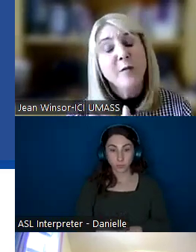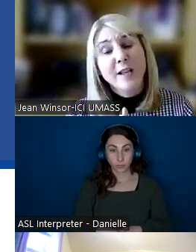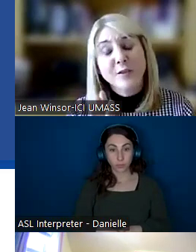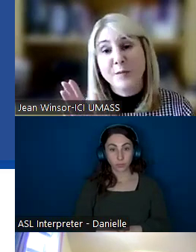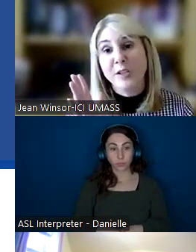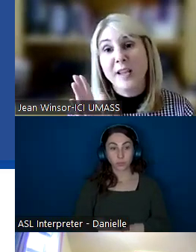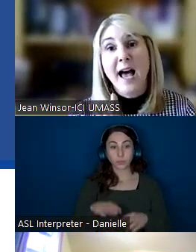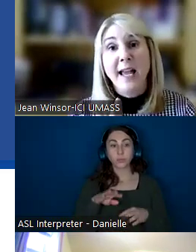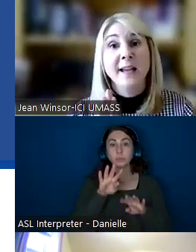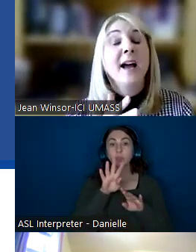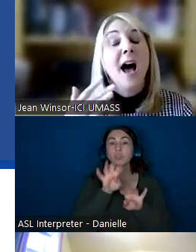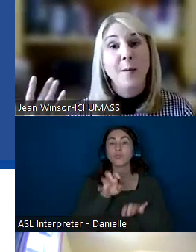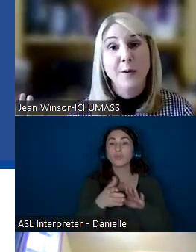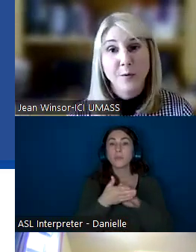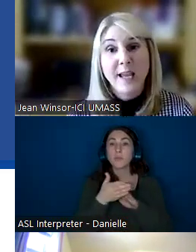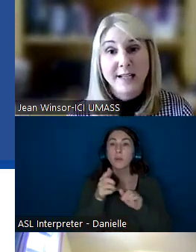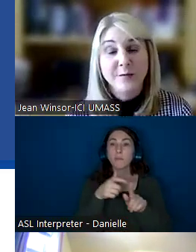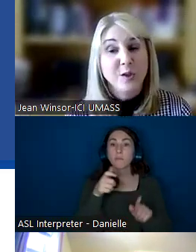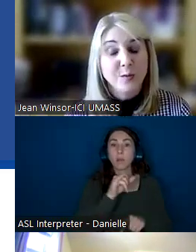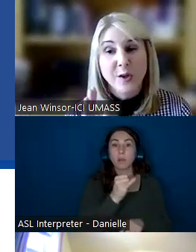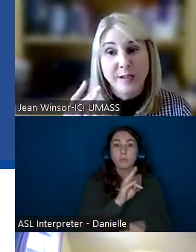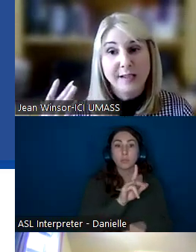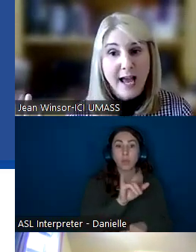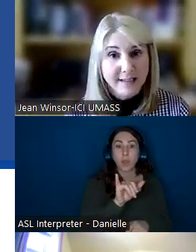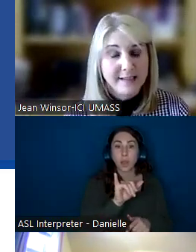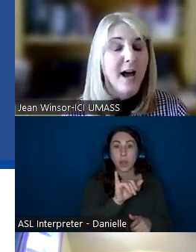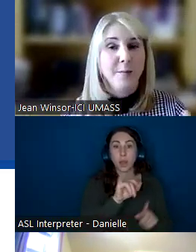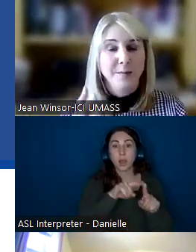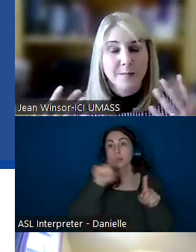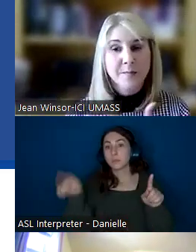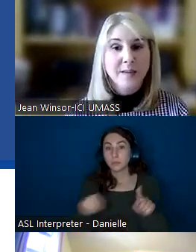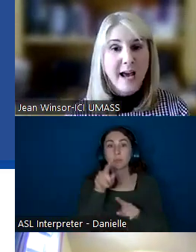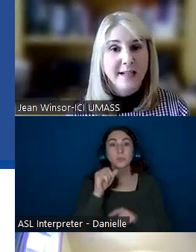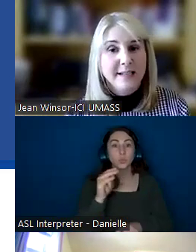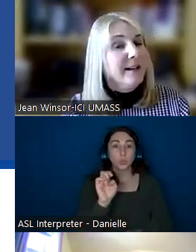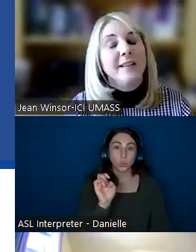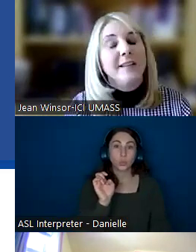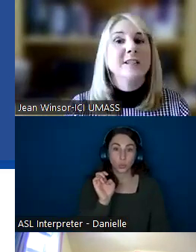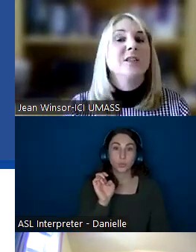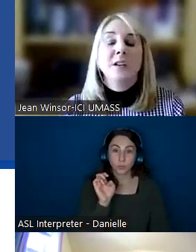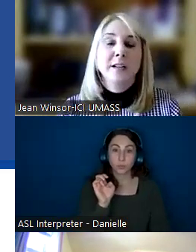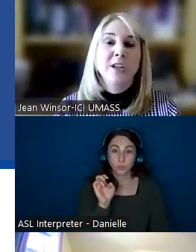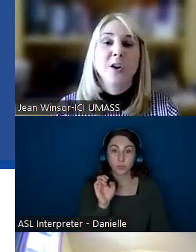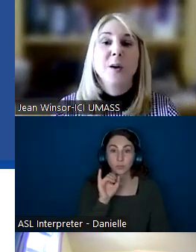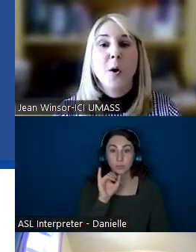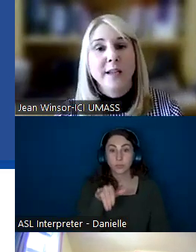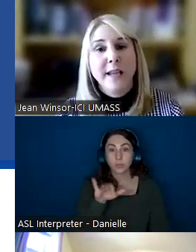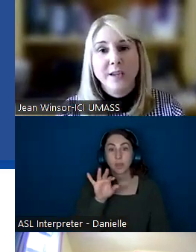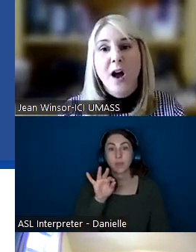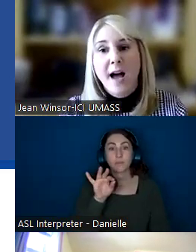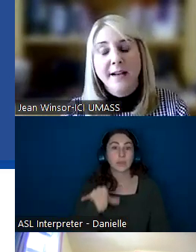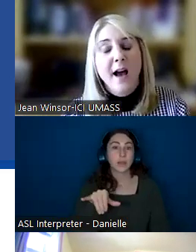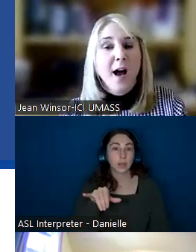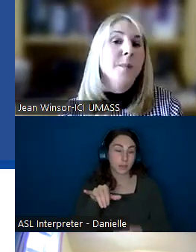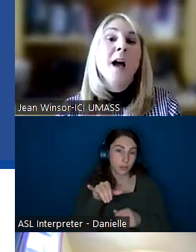survey runs from July through the end of June. So that is the fiscal year component that